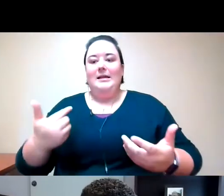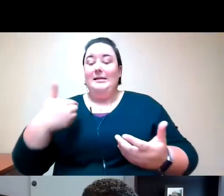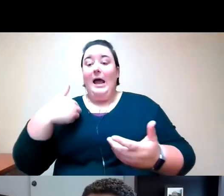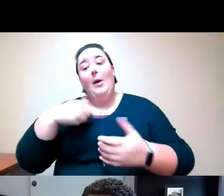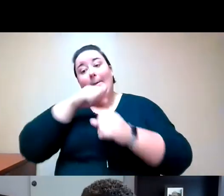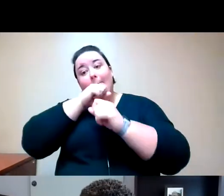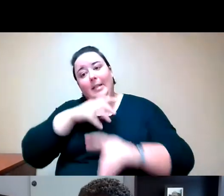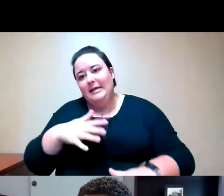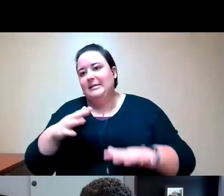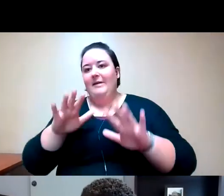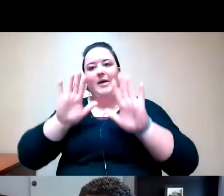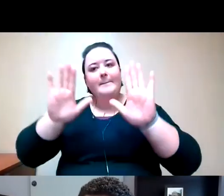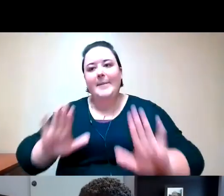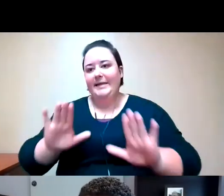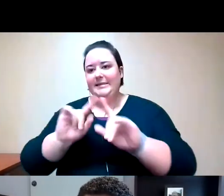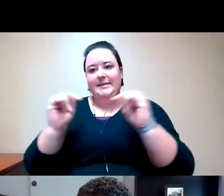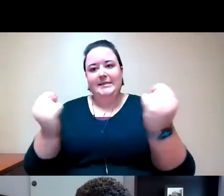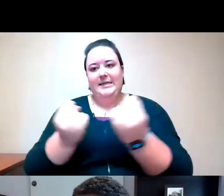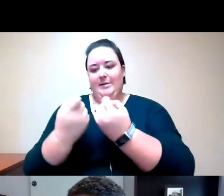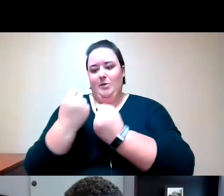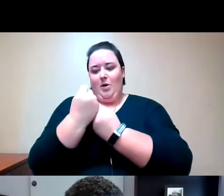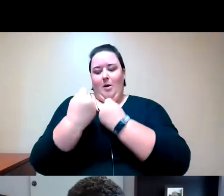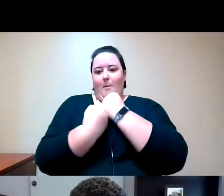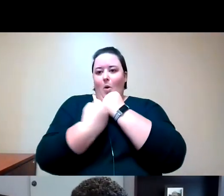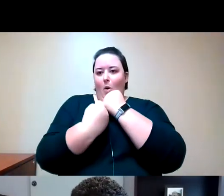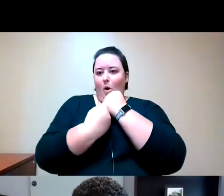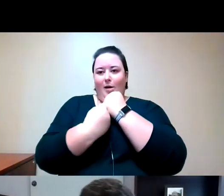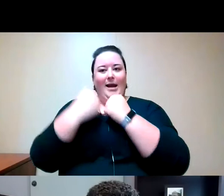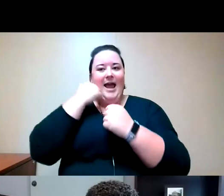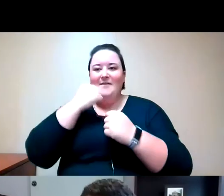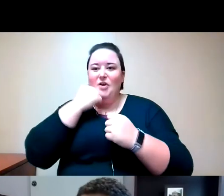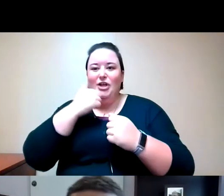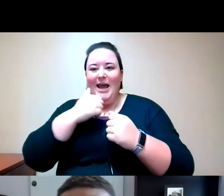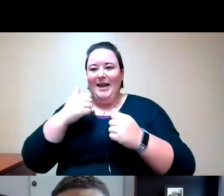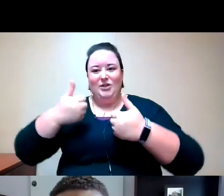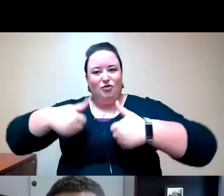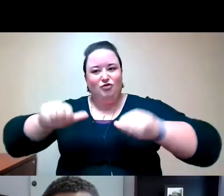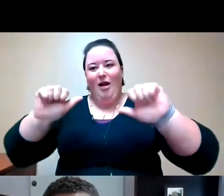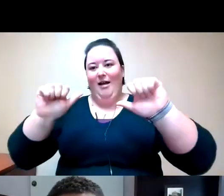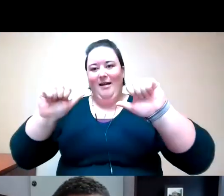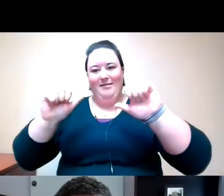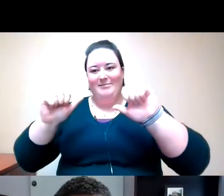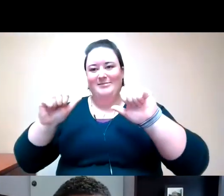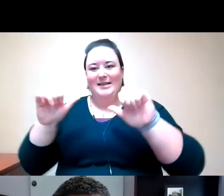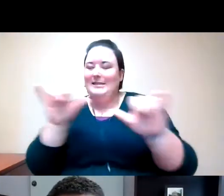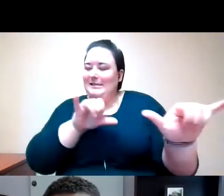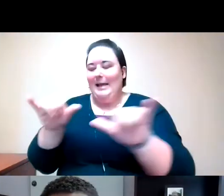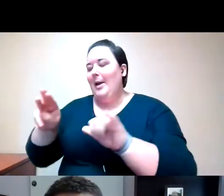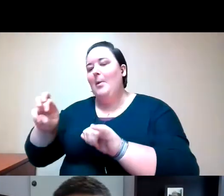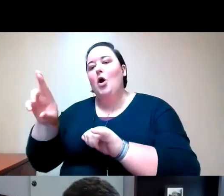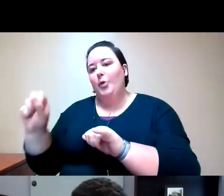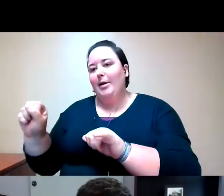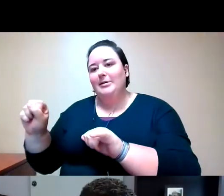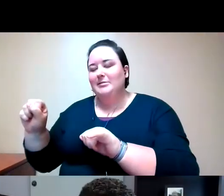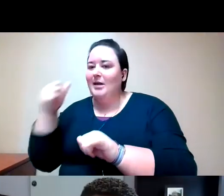have an amazing team of individuals around me that every day strive to do what you are doing at MRS, to find